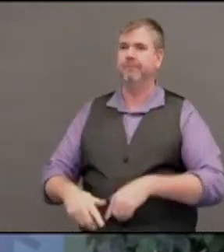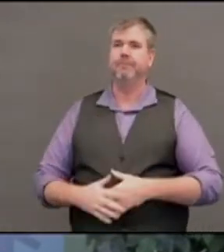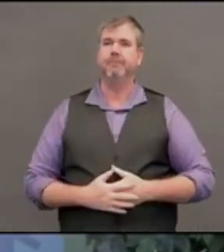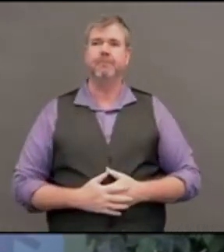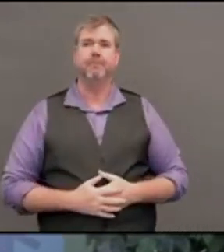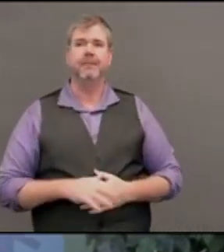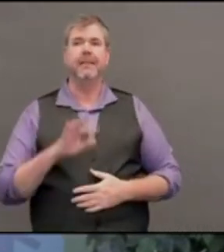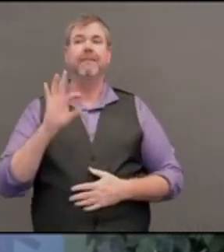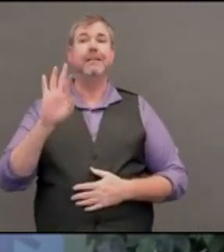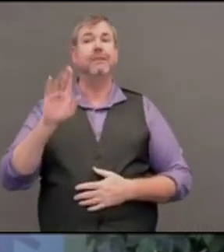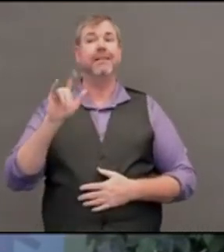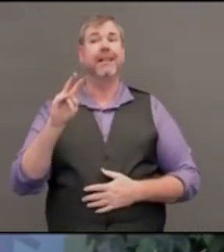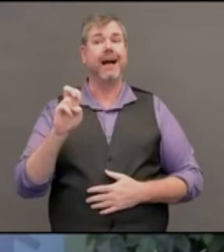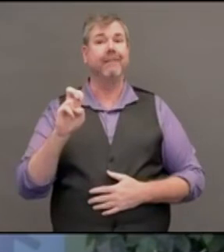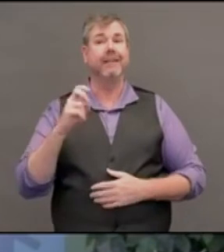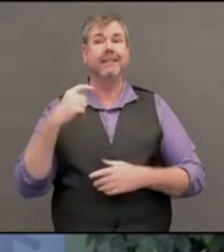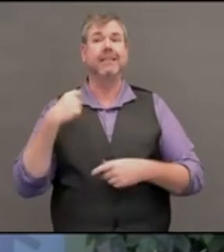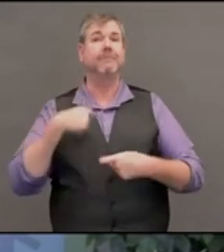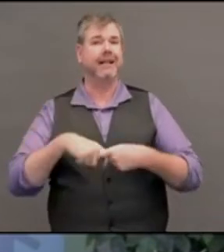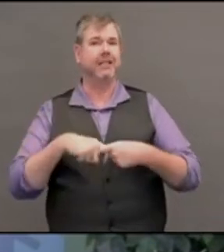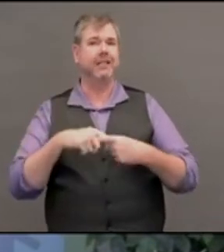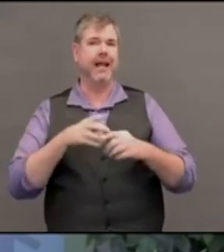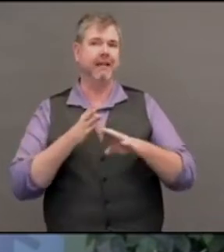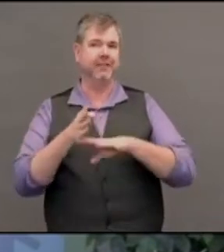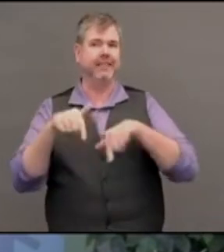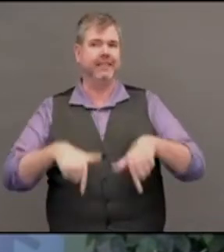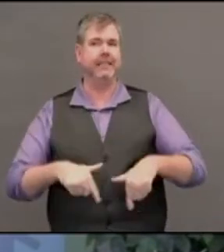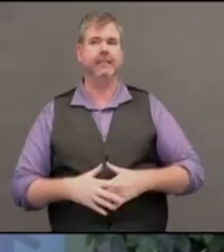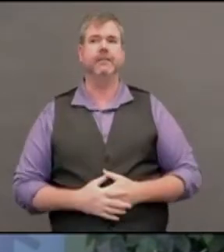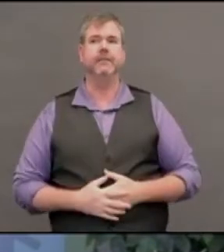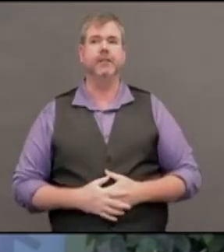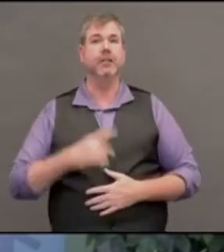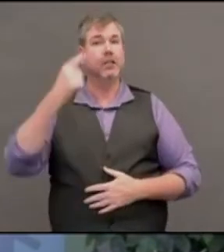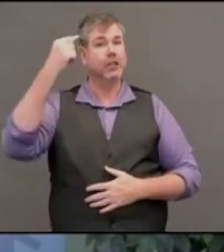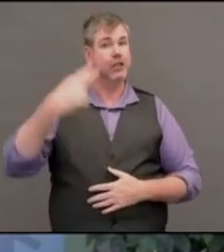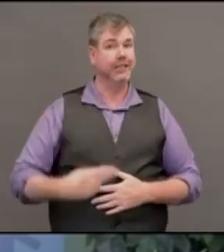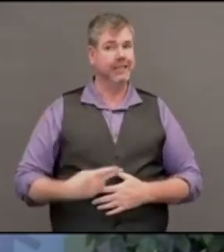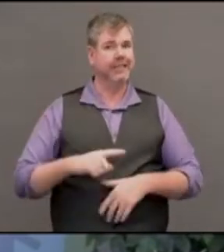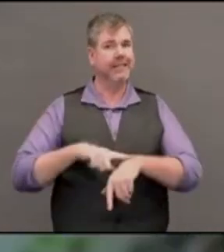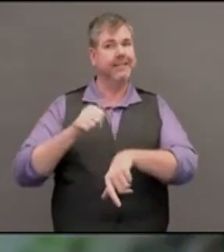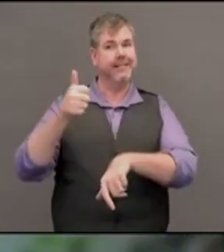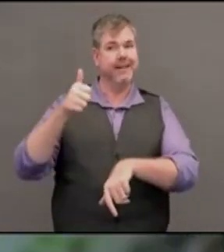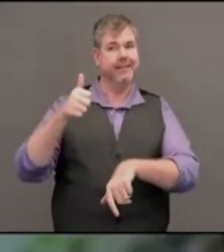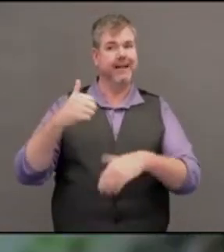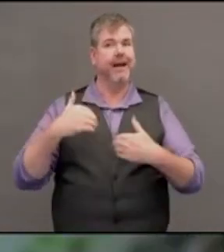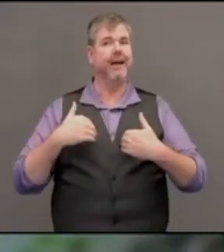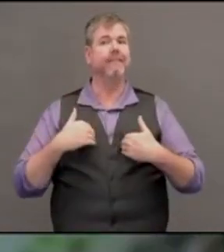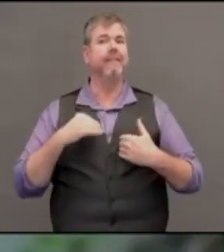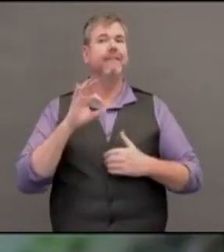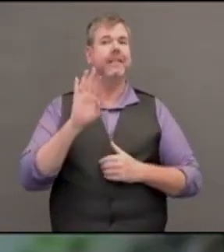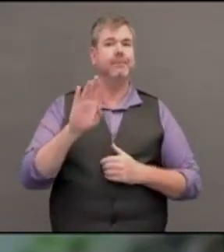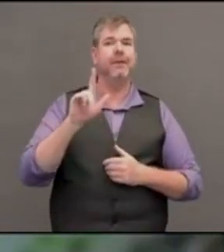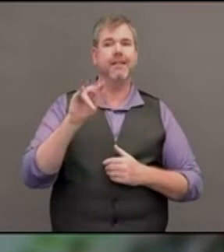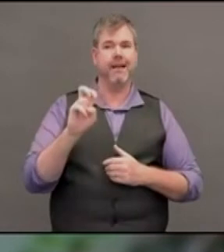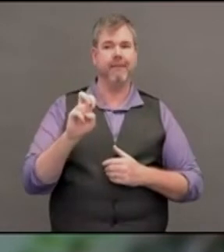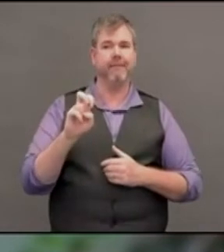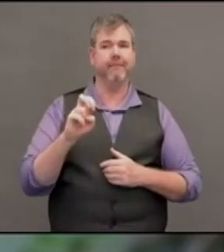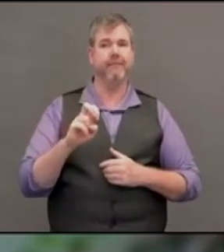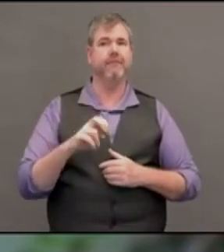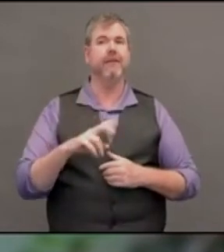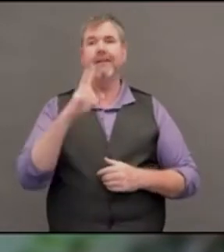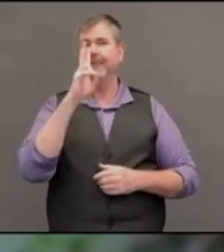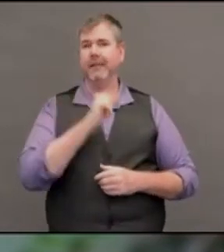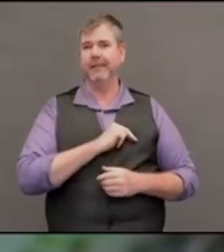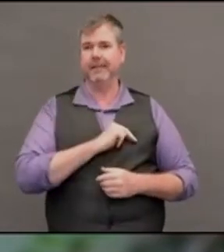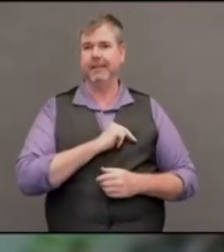and also we have Facebook Live in Vietnamese on Thursdays at 10 a.m. You can go to our website at SCC Free Test for all of